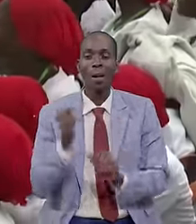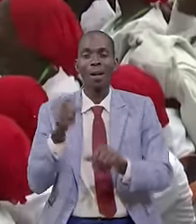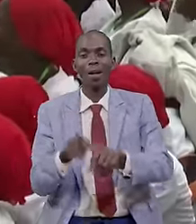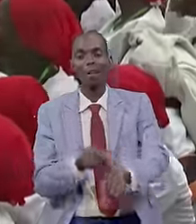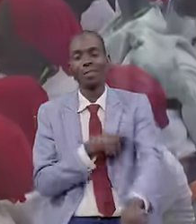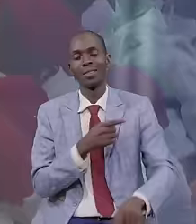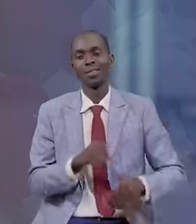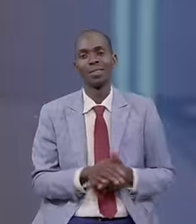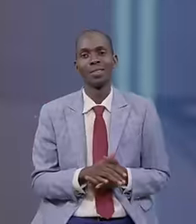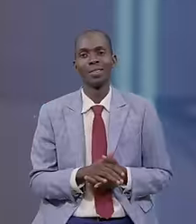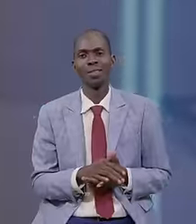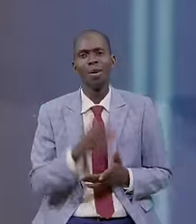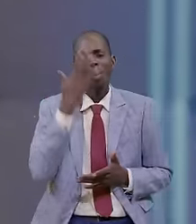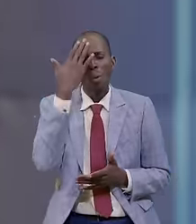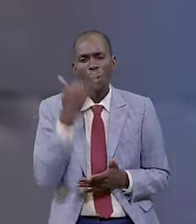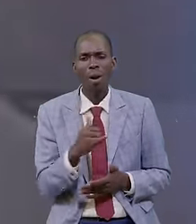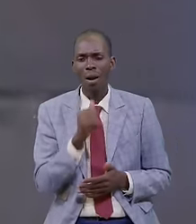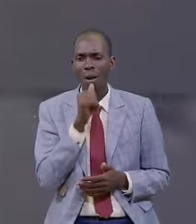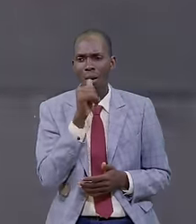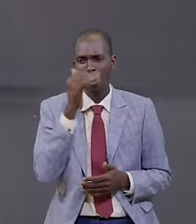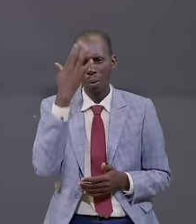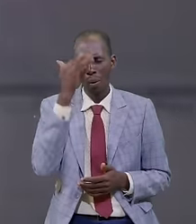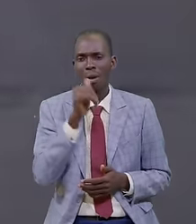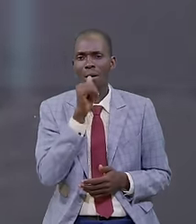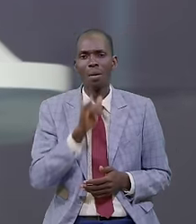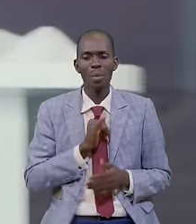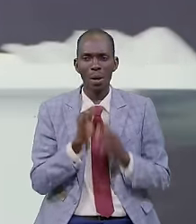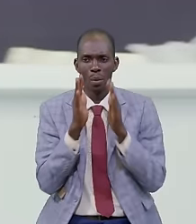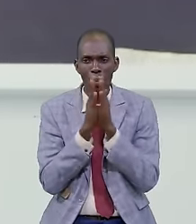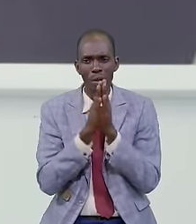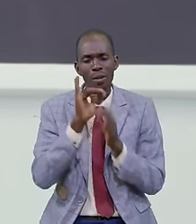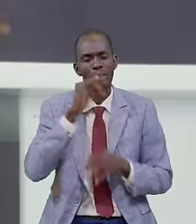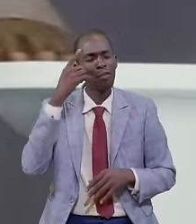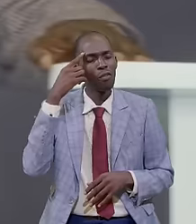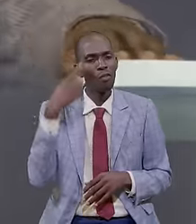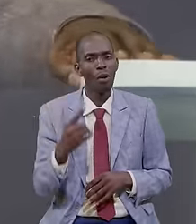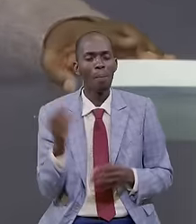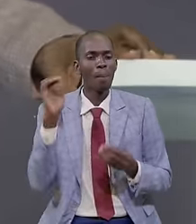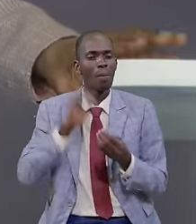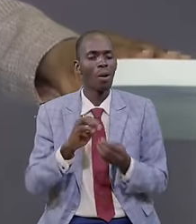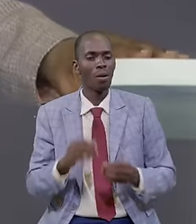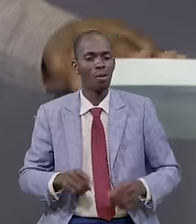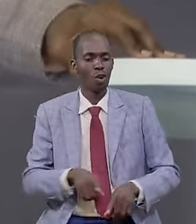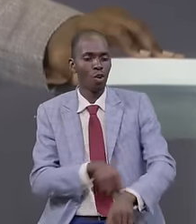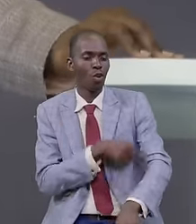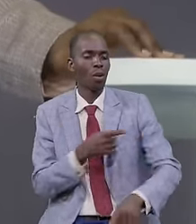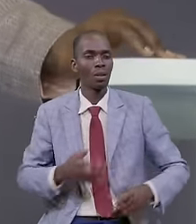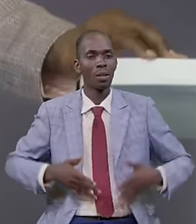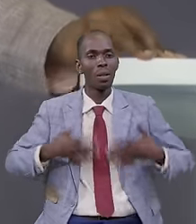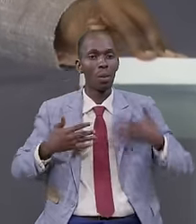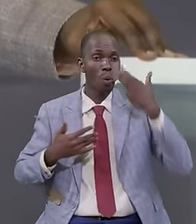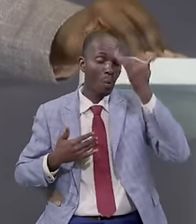Why am I praying for longer life? I want to see